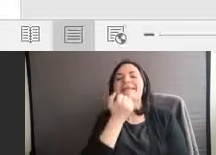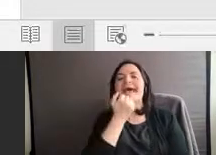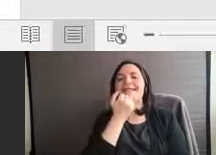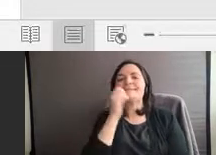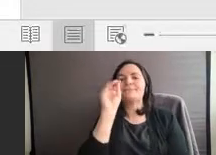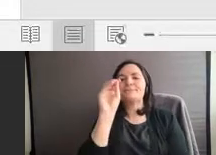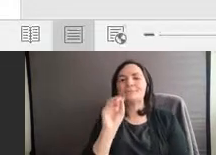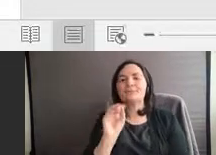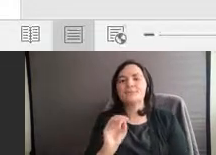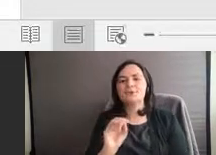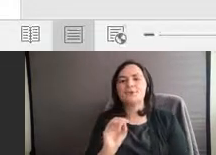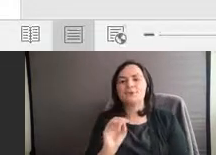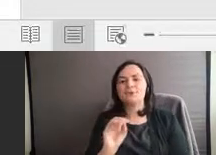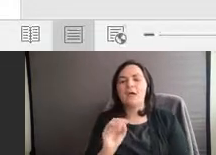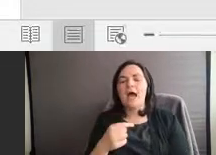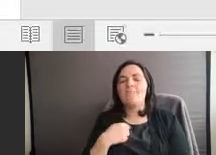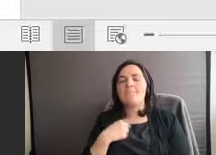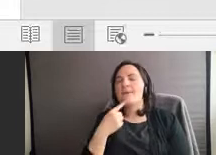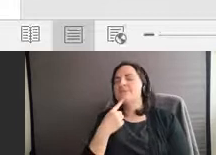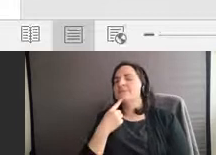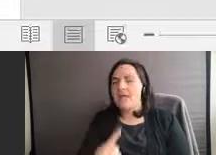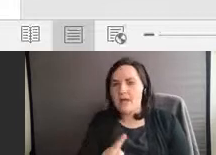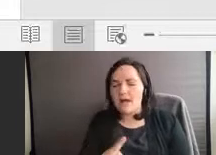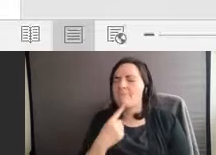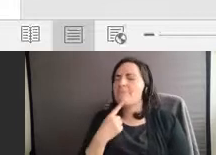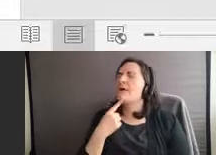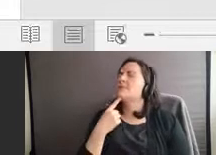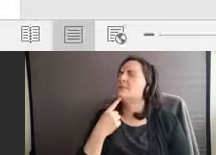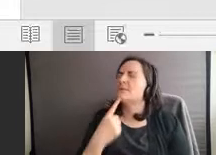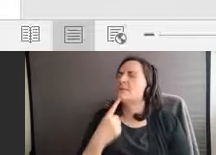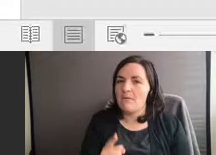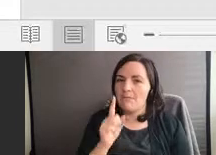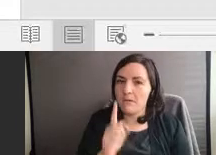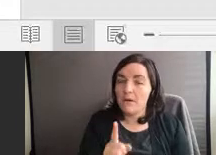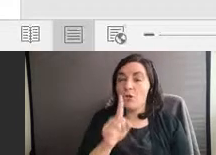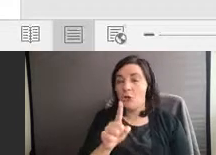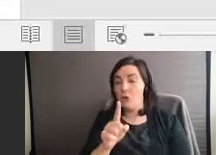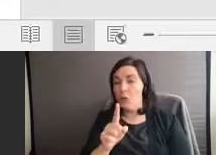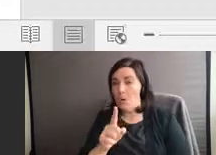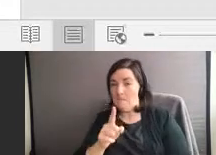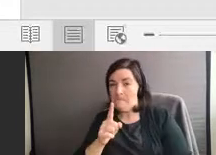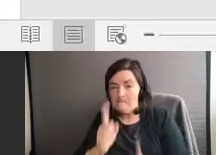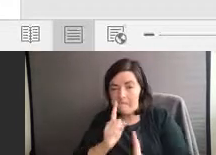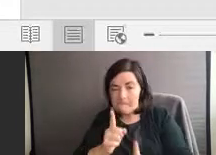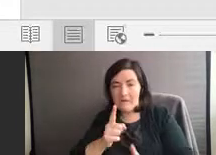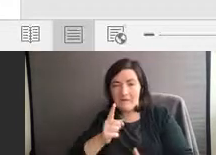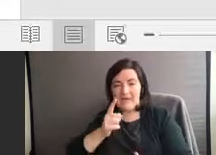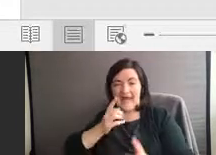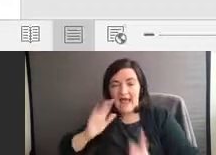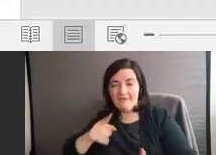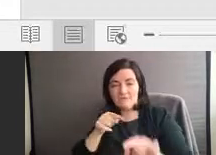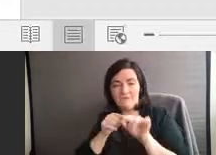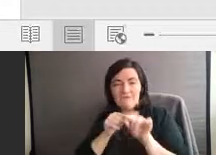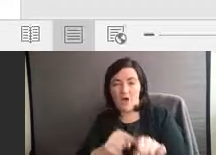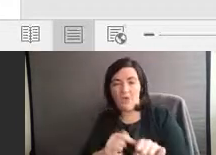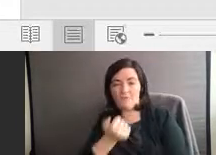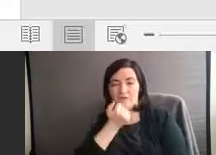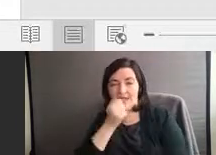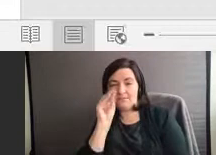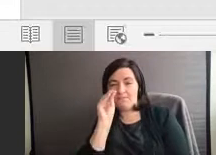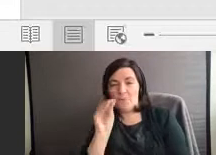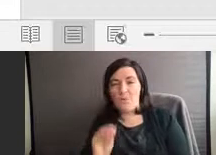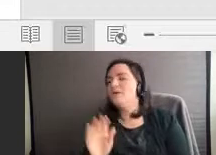are not, I emphasize this, you are not going to be held accountable for these dates. These are just show that you've